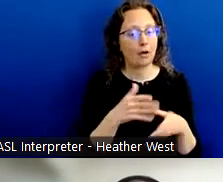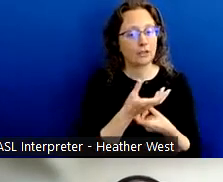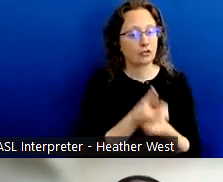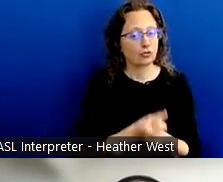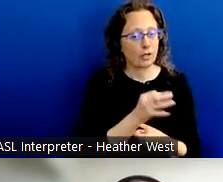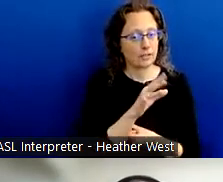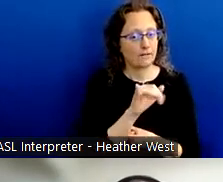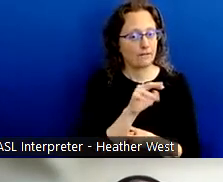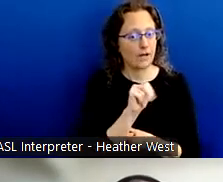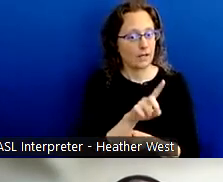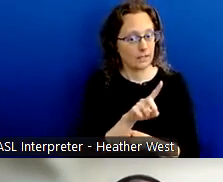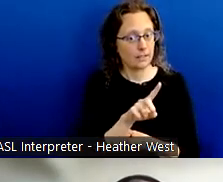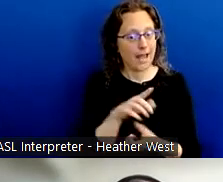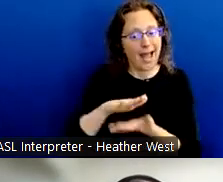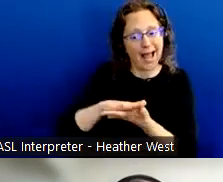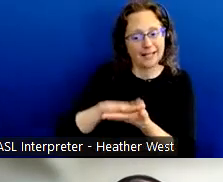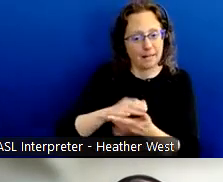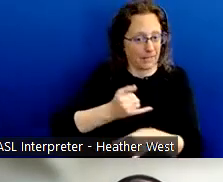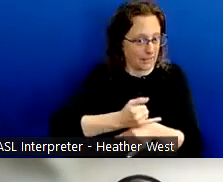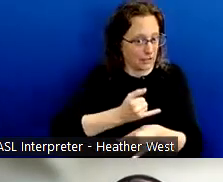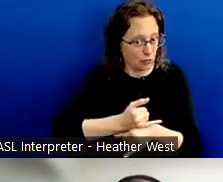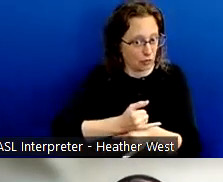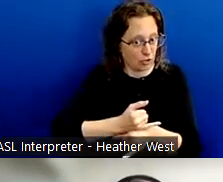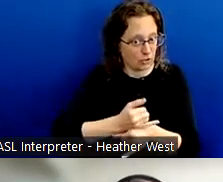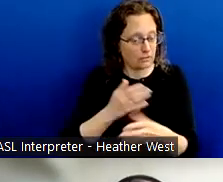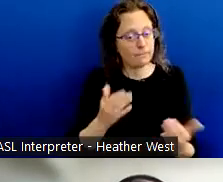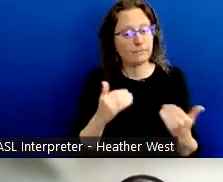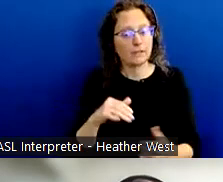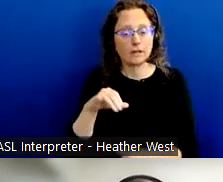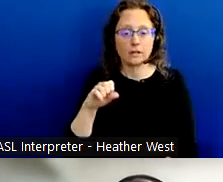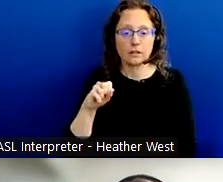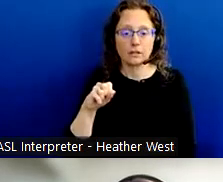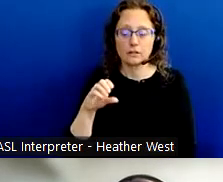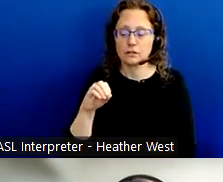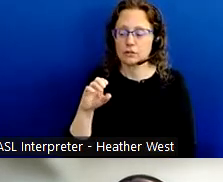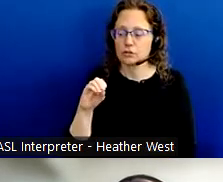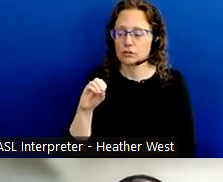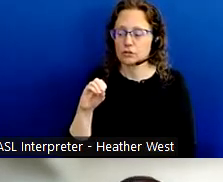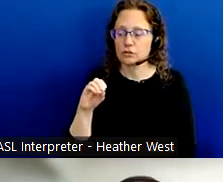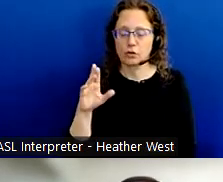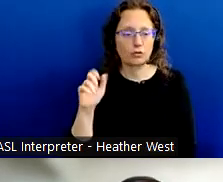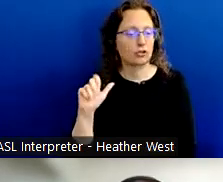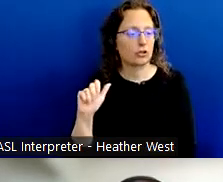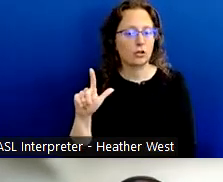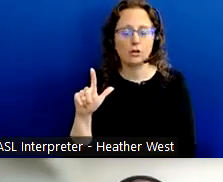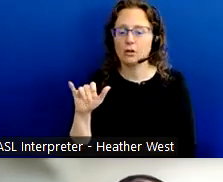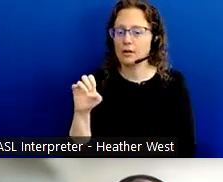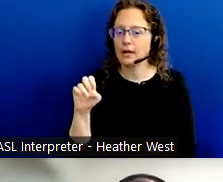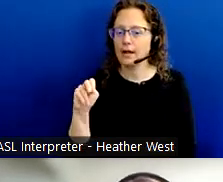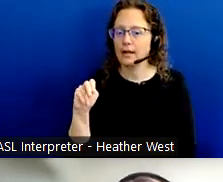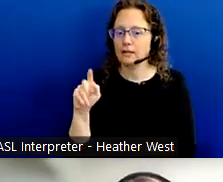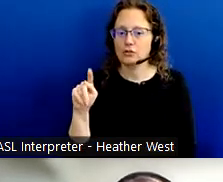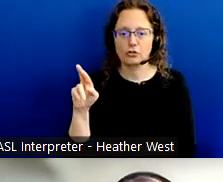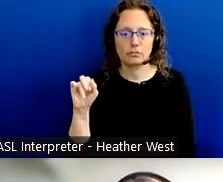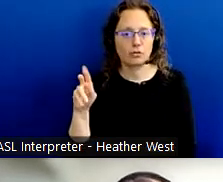institutions, and social enterprises that fulfill a social or public service mission. It also includes organizations